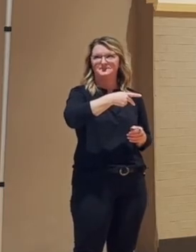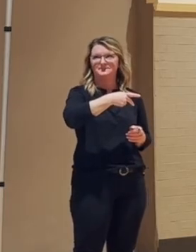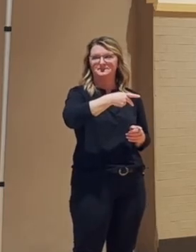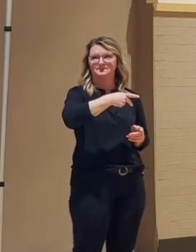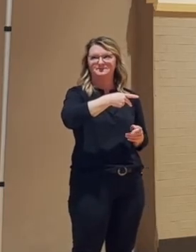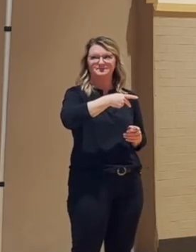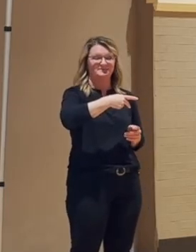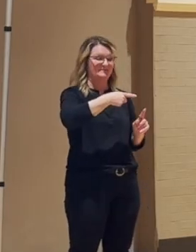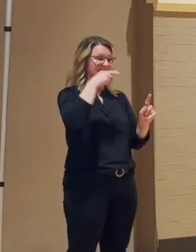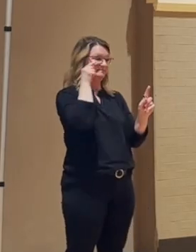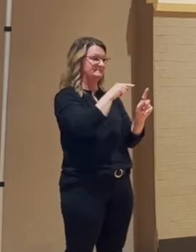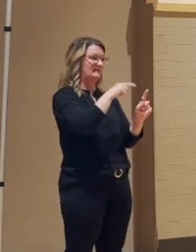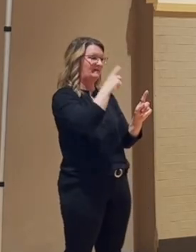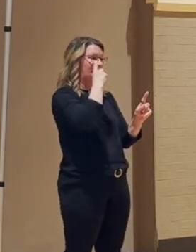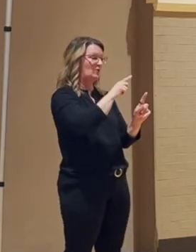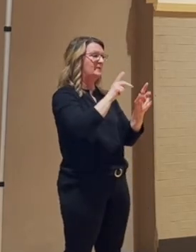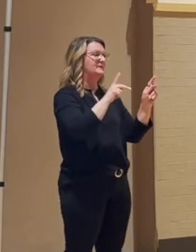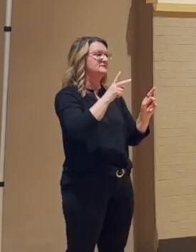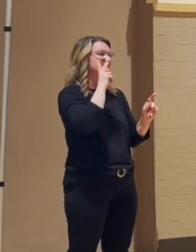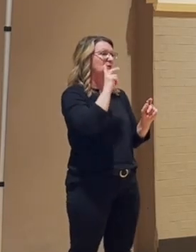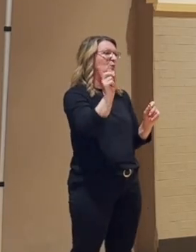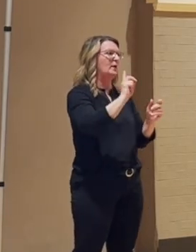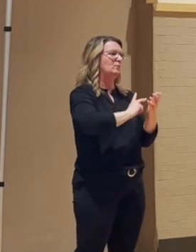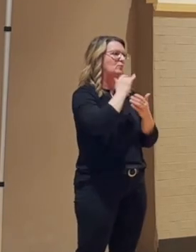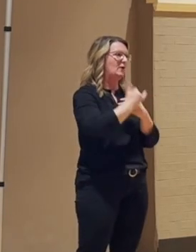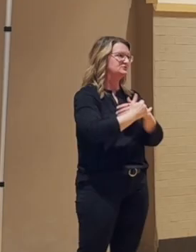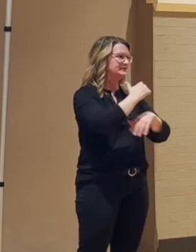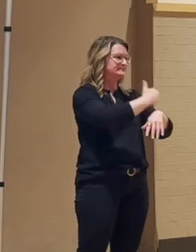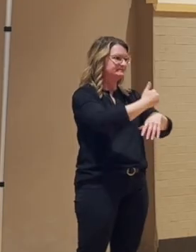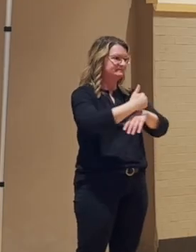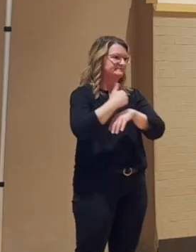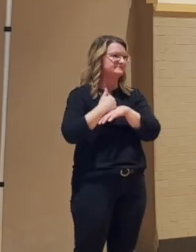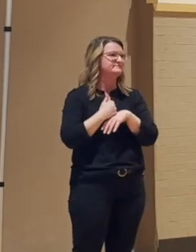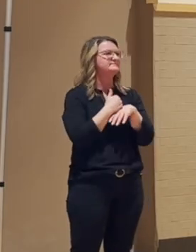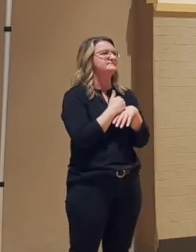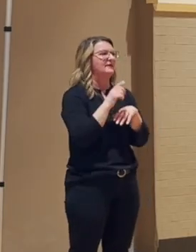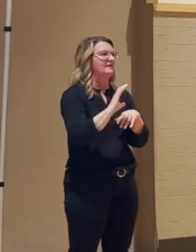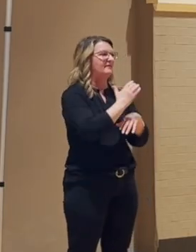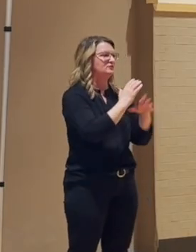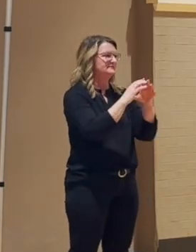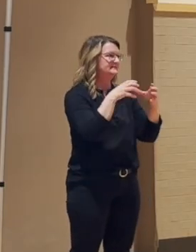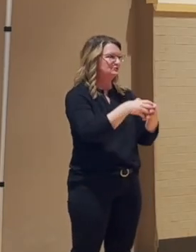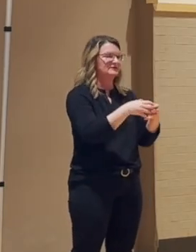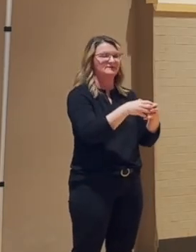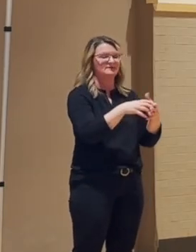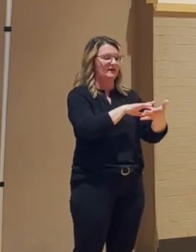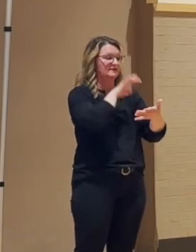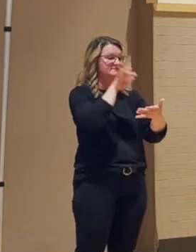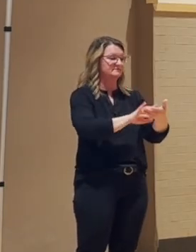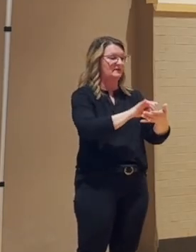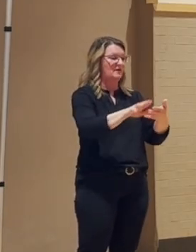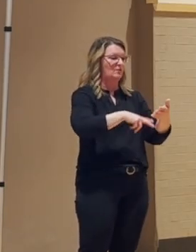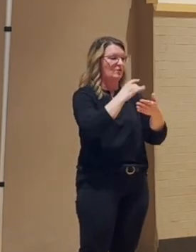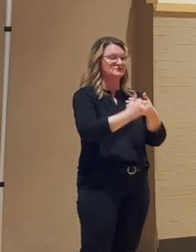specifically for participants to see where projects are in their council district, click on that